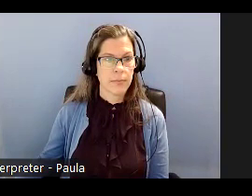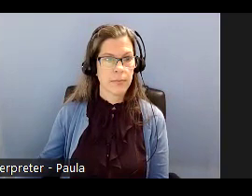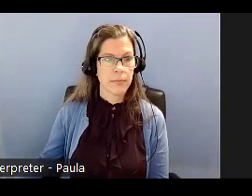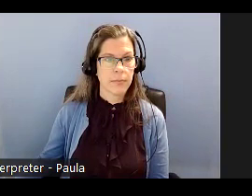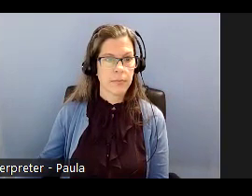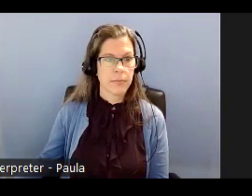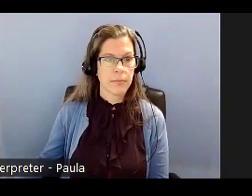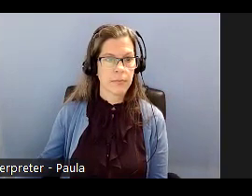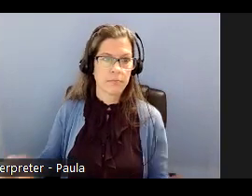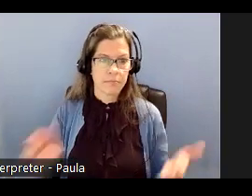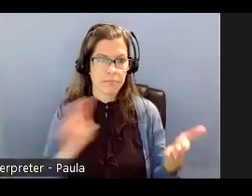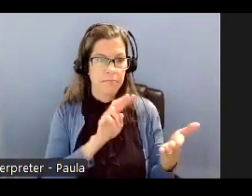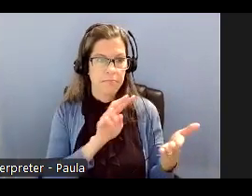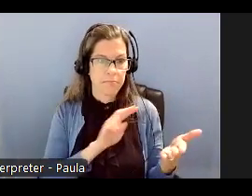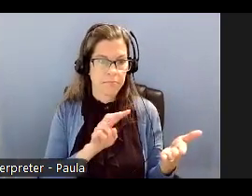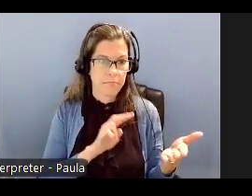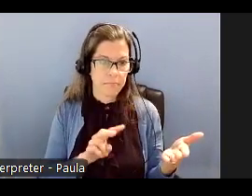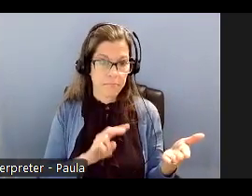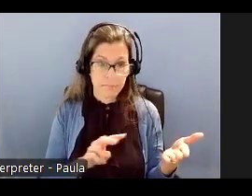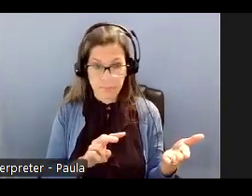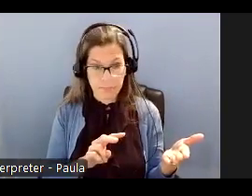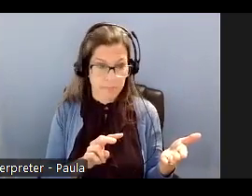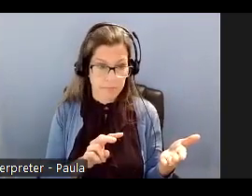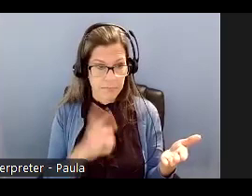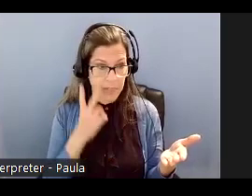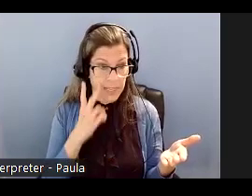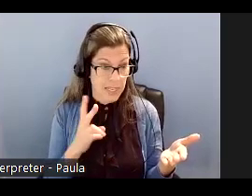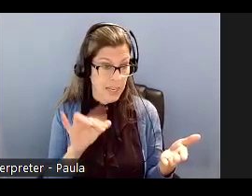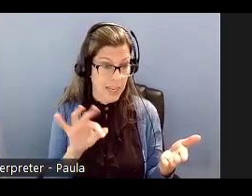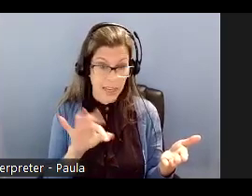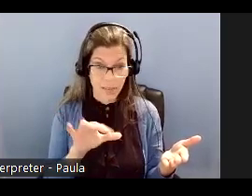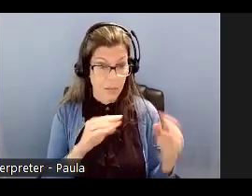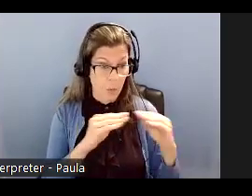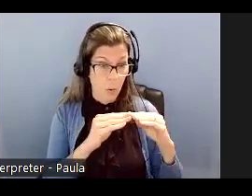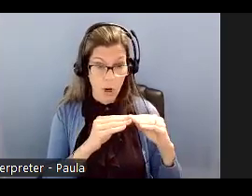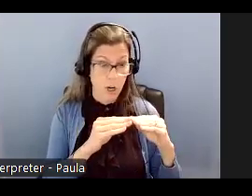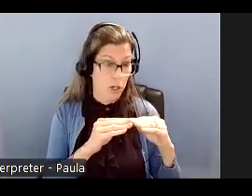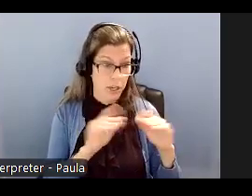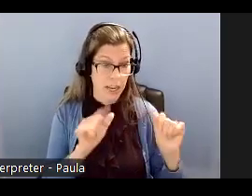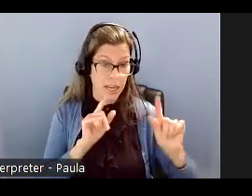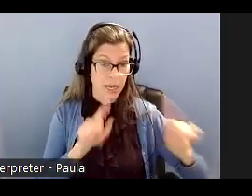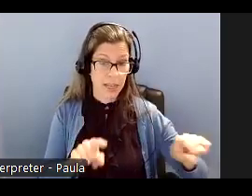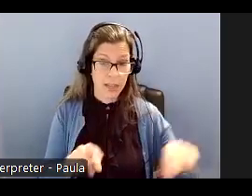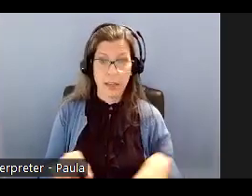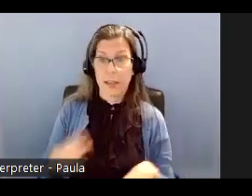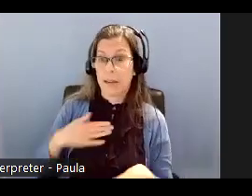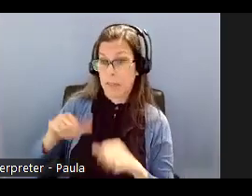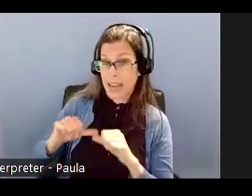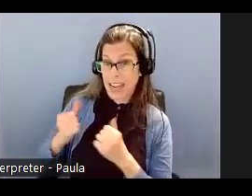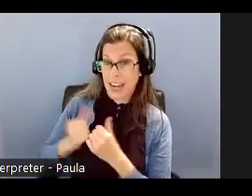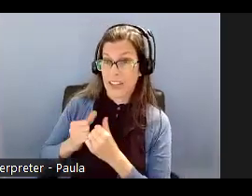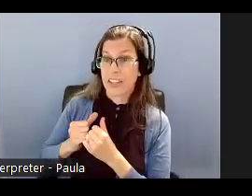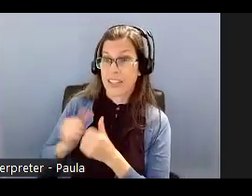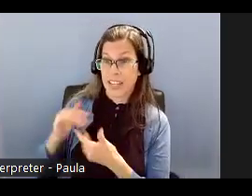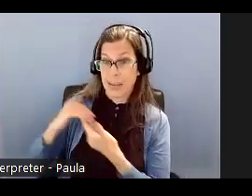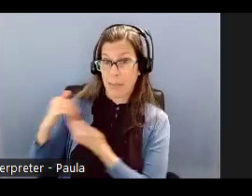Just looking to see if there's anything more. And so I will give my agency partners a minute here to take a